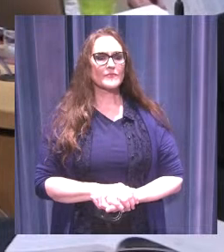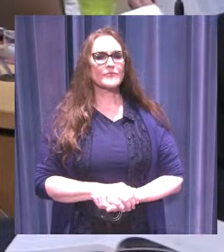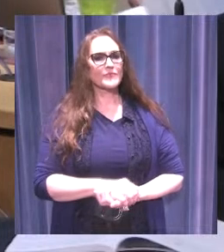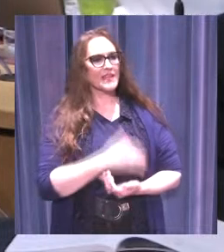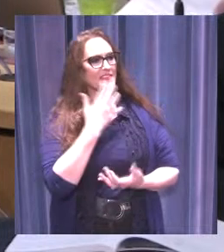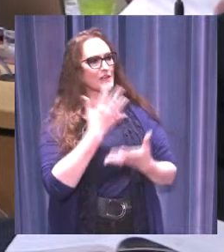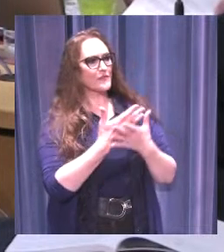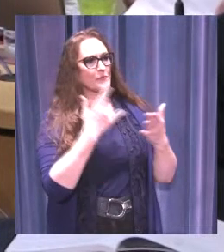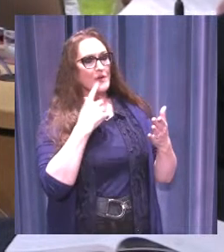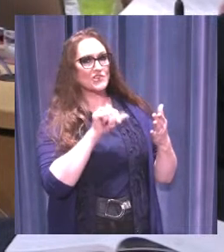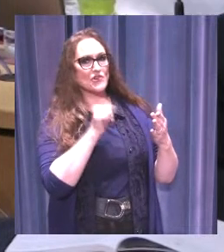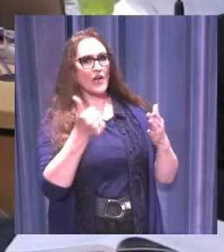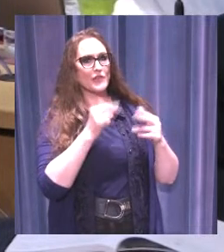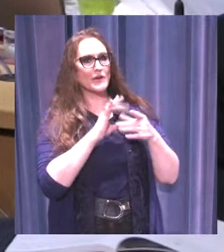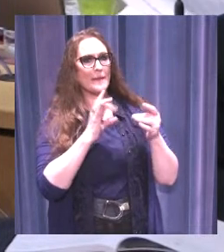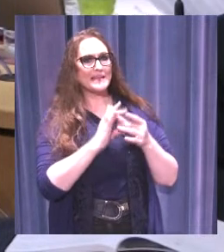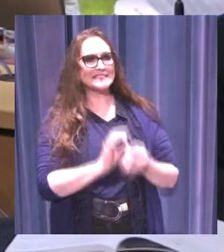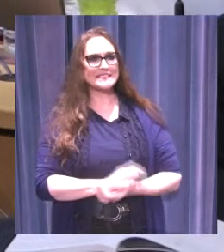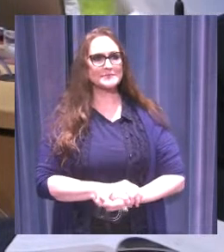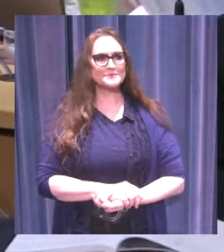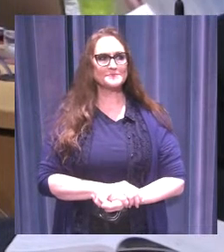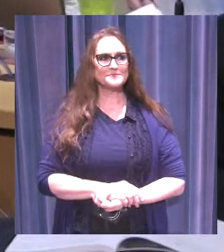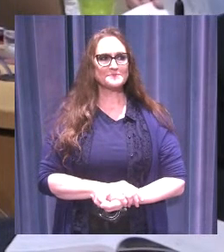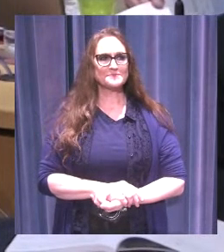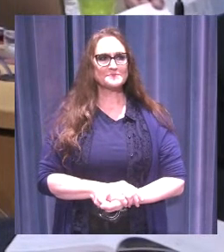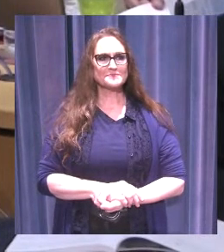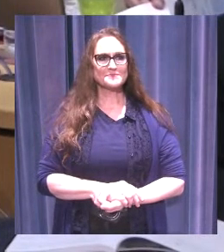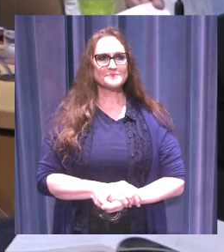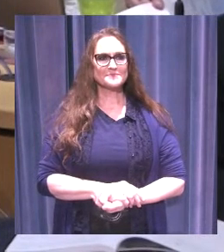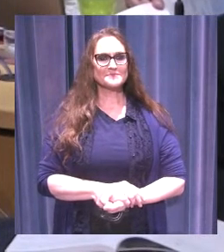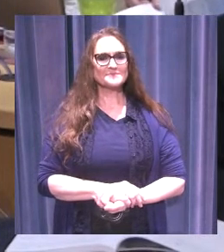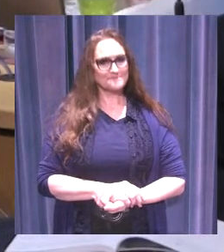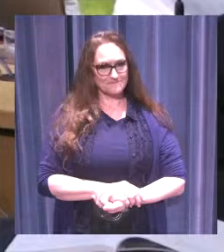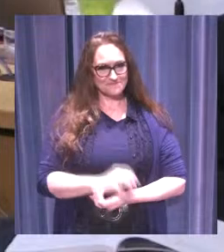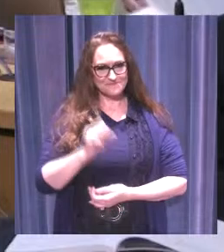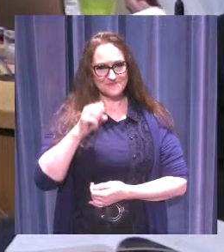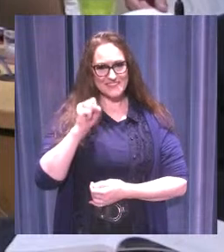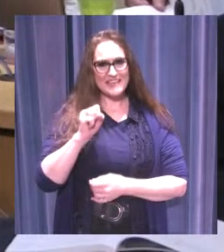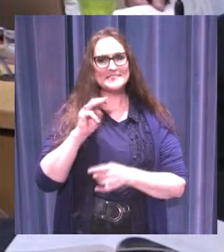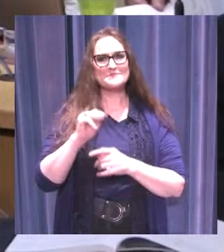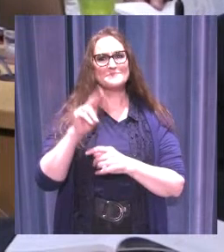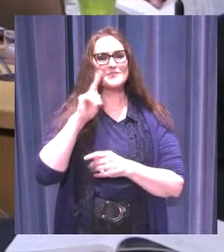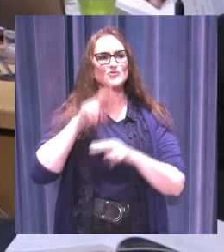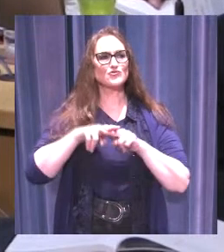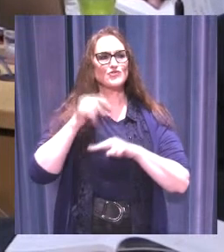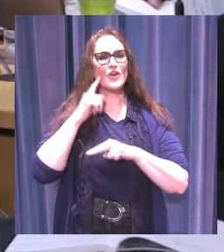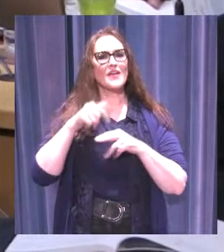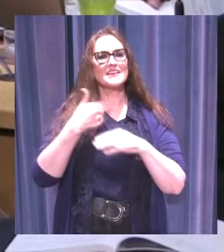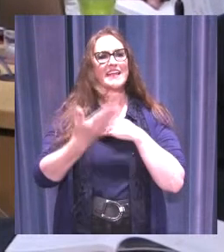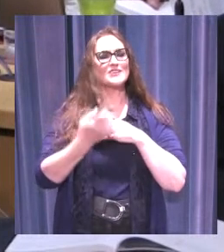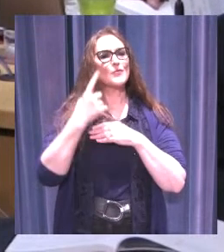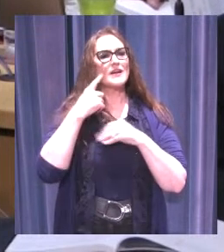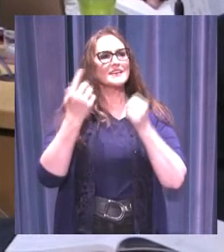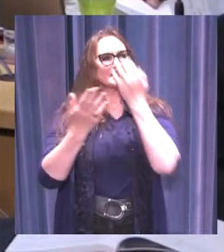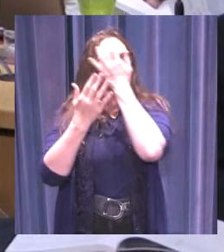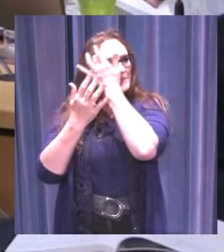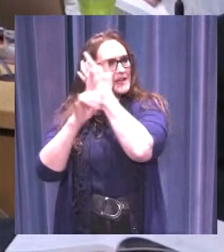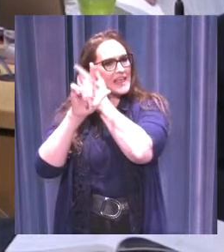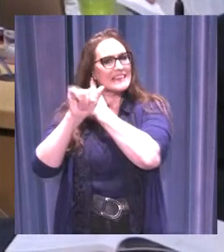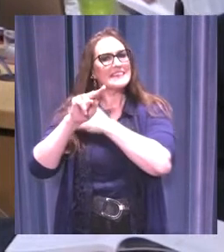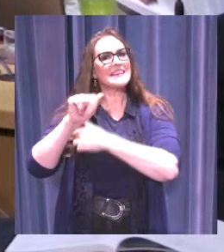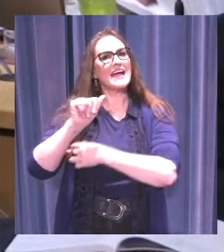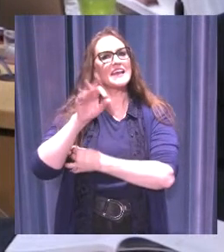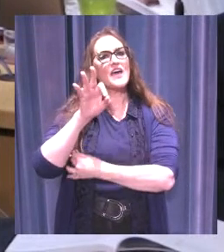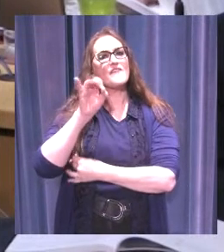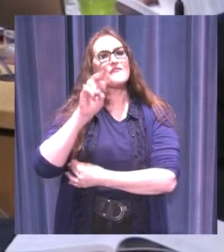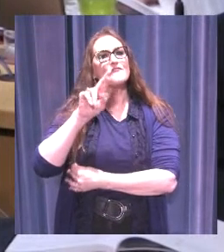Thank you very much. Are there any other comments? Yes, Mr. Chair. The next one's been submitted by Alana Ferguson